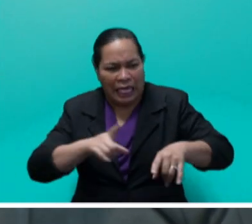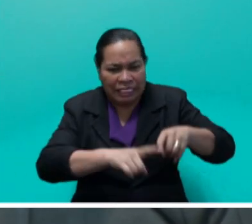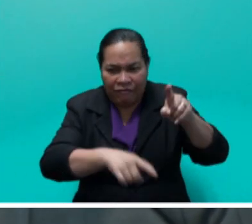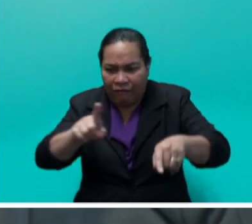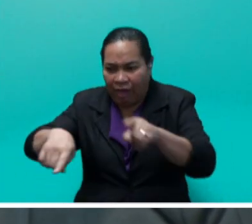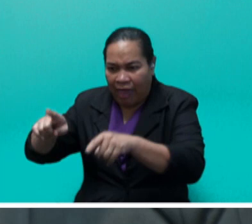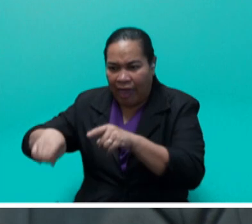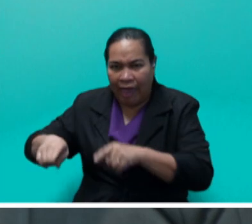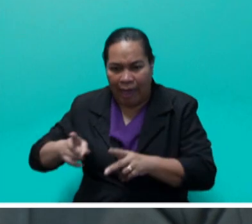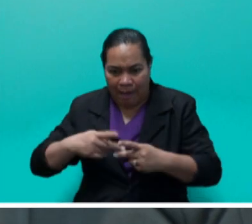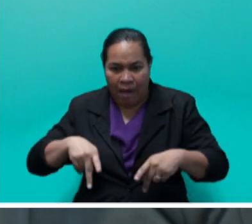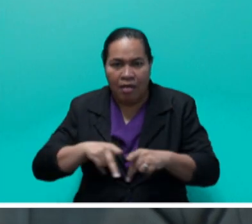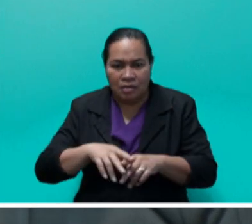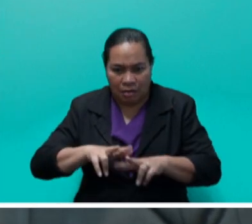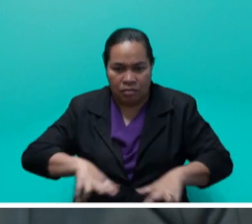across our main